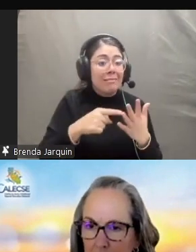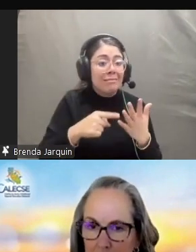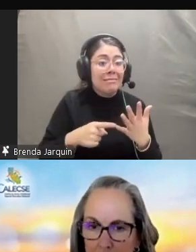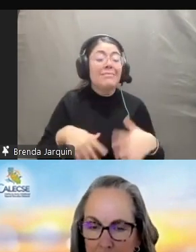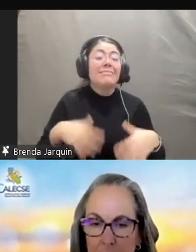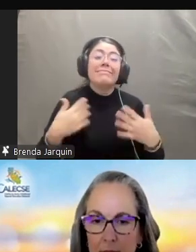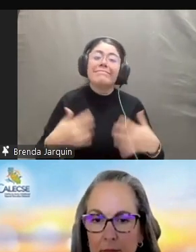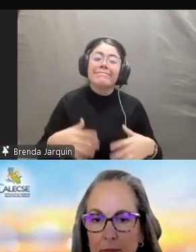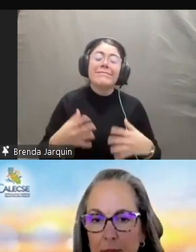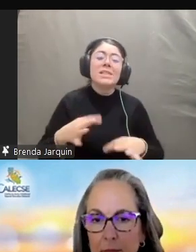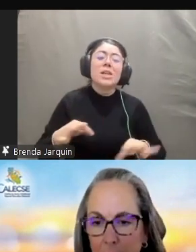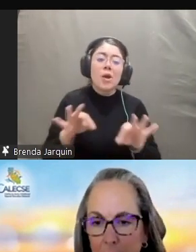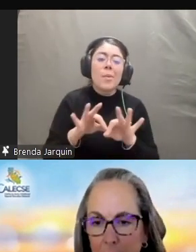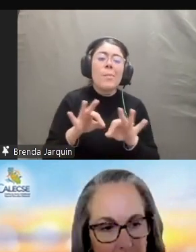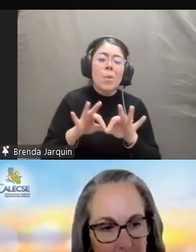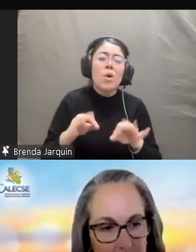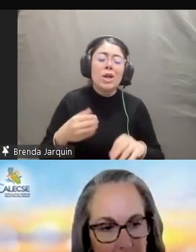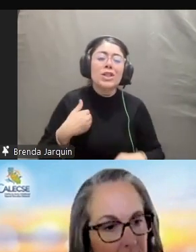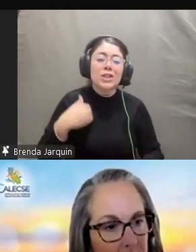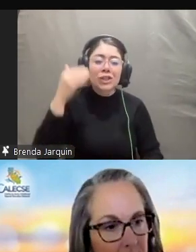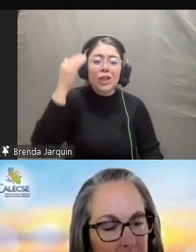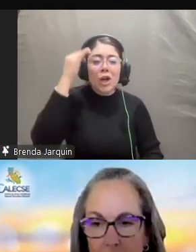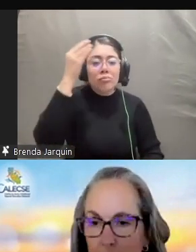up front by doing some of these